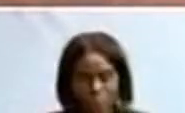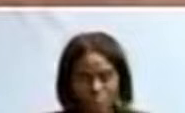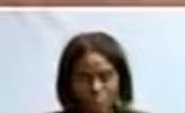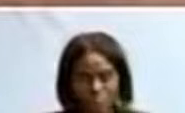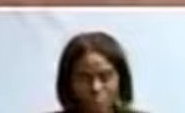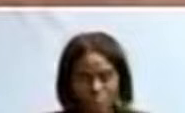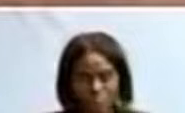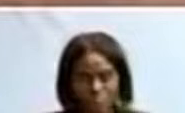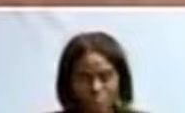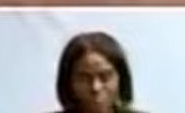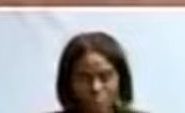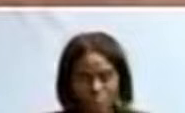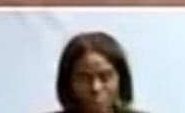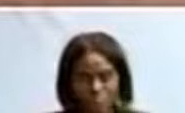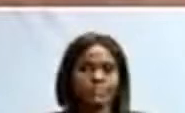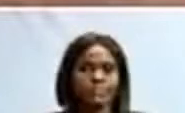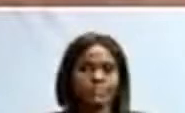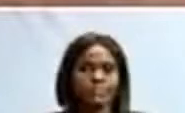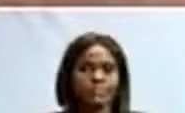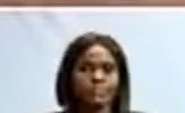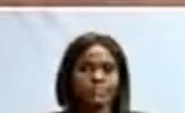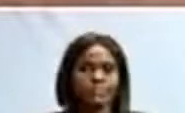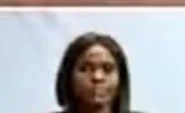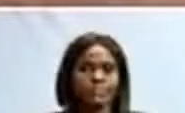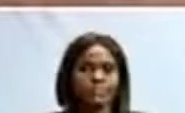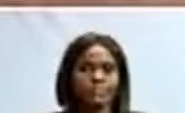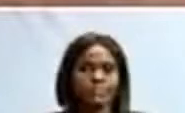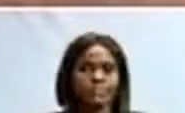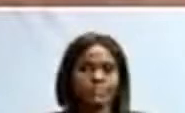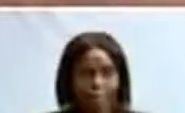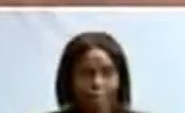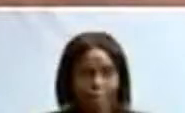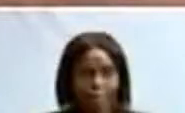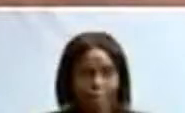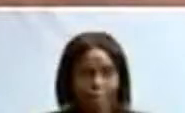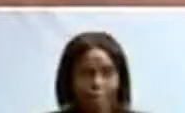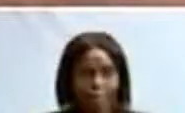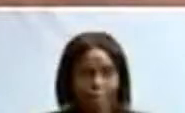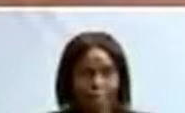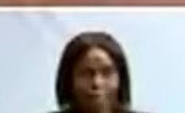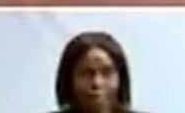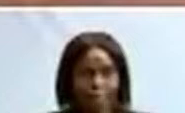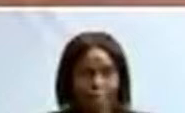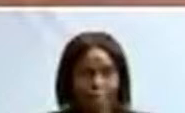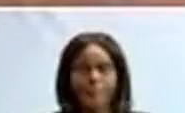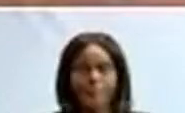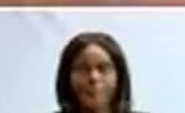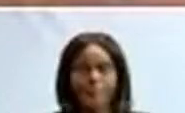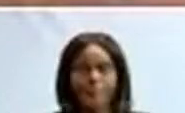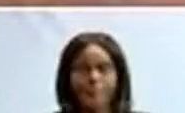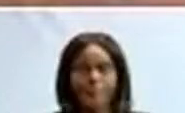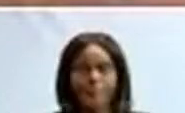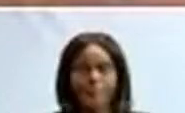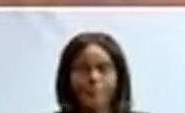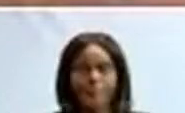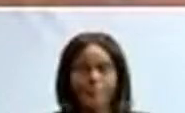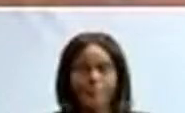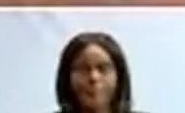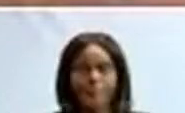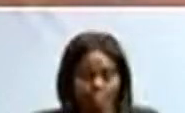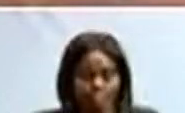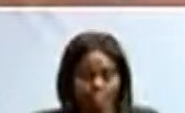assets. Cause of management response, cause of query. Management acknowledges